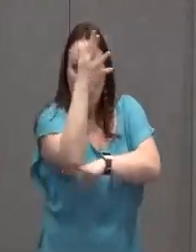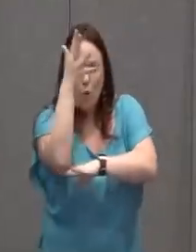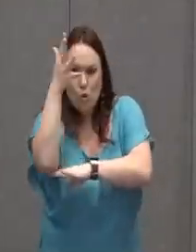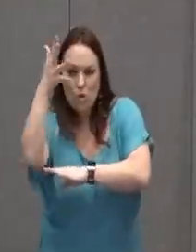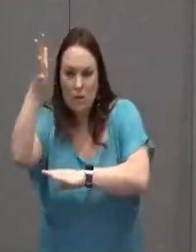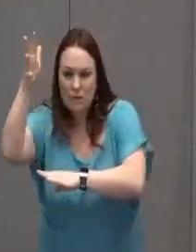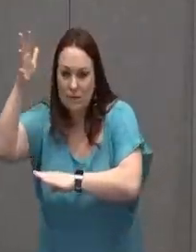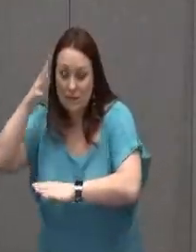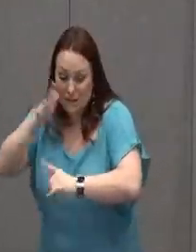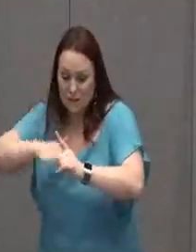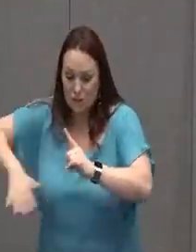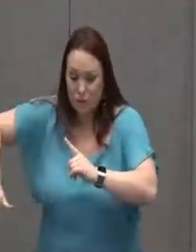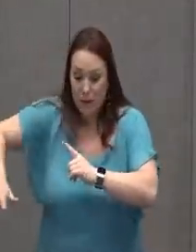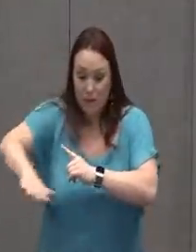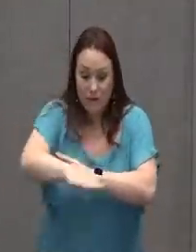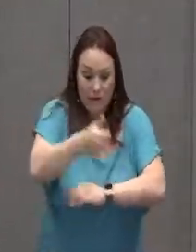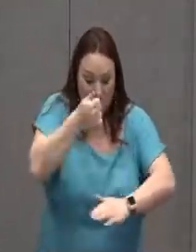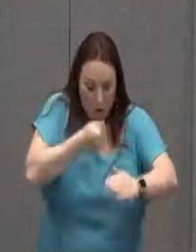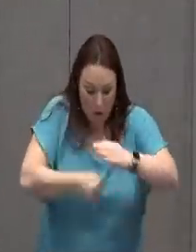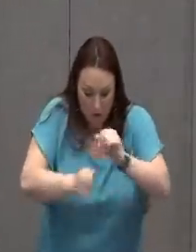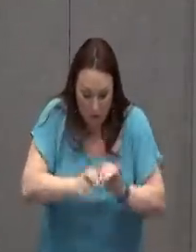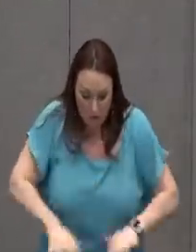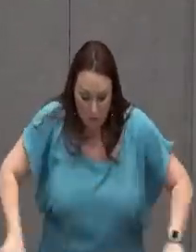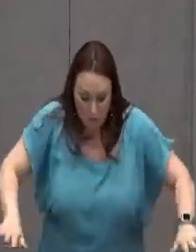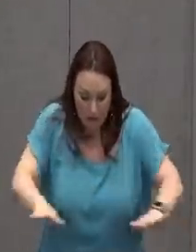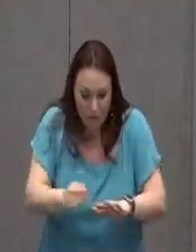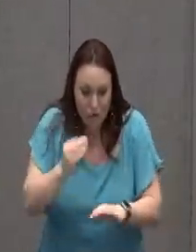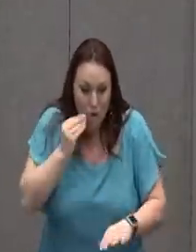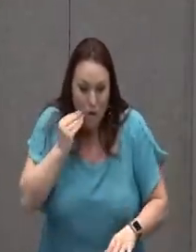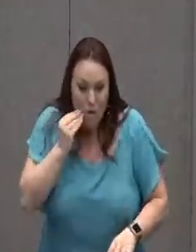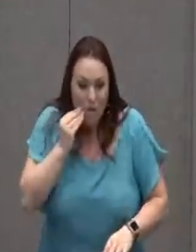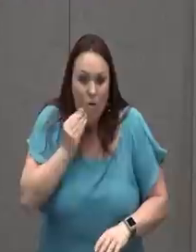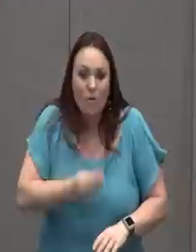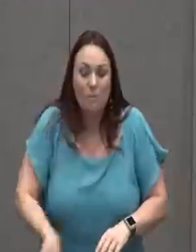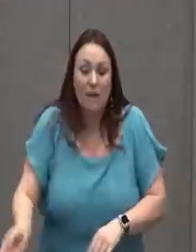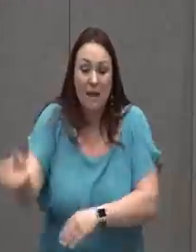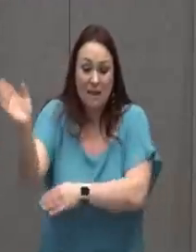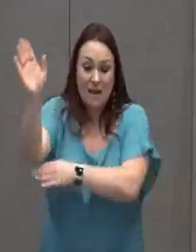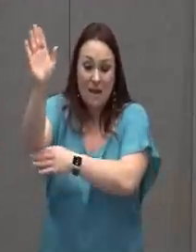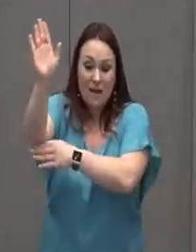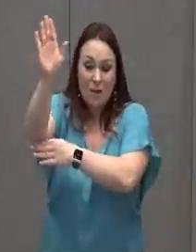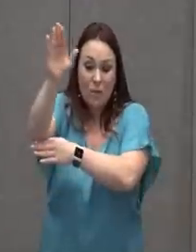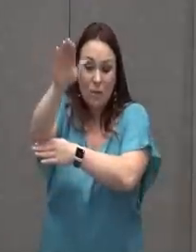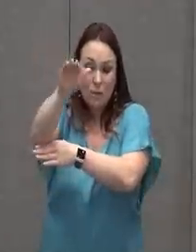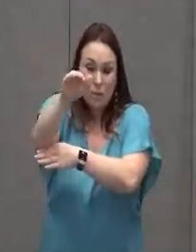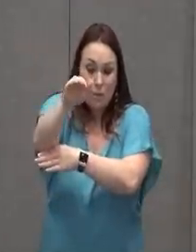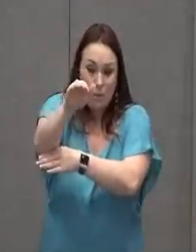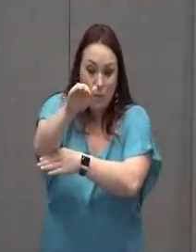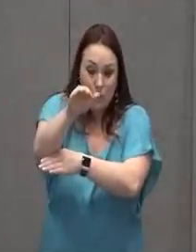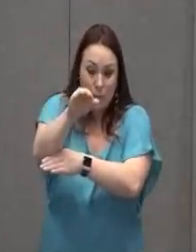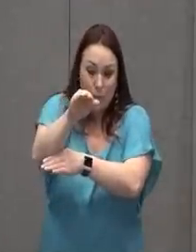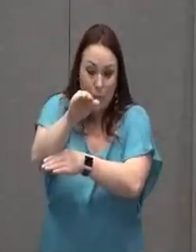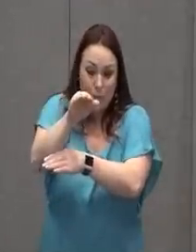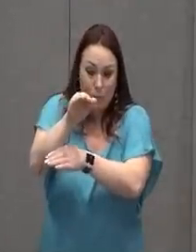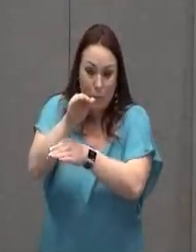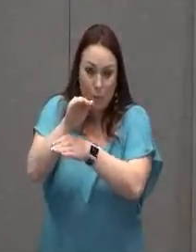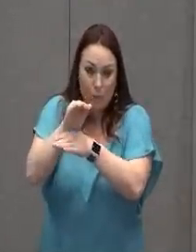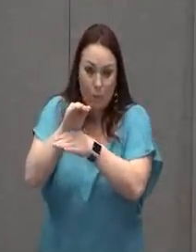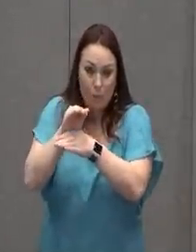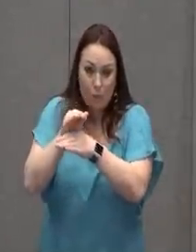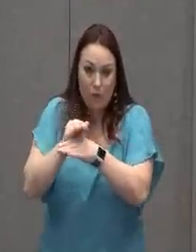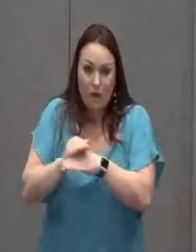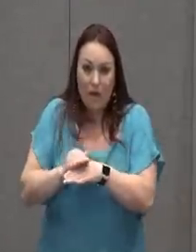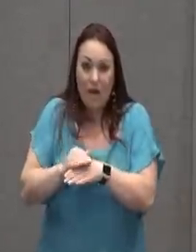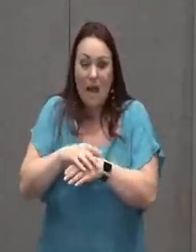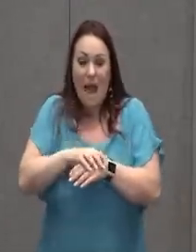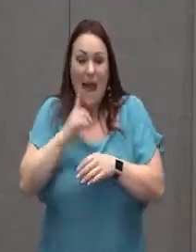home. Dusk turned into twilight, twilight to night. The path they followed twisted and turned, every bend